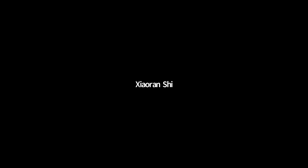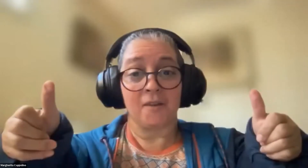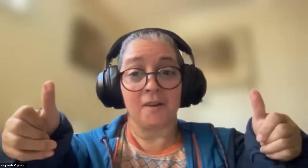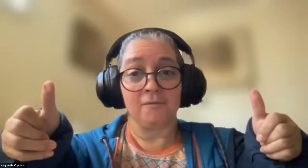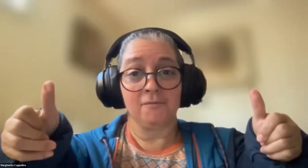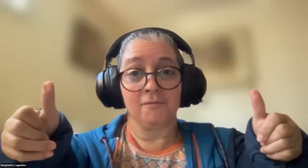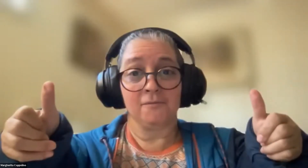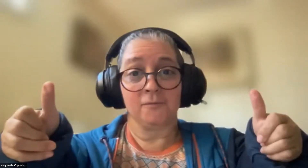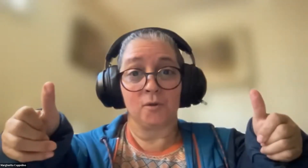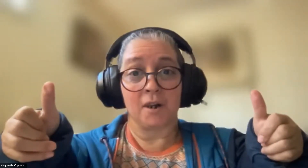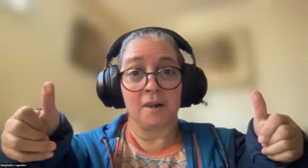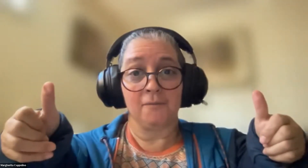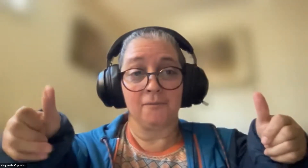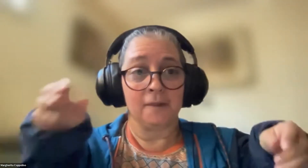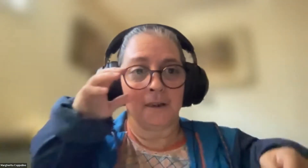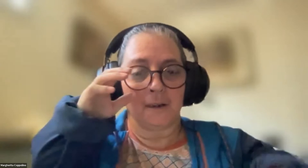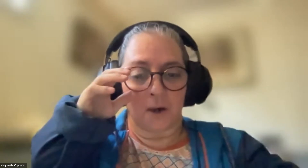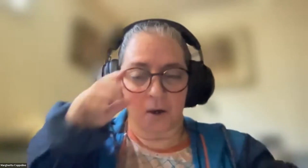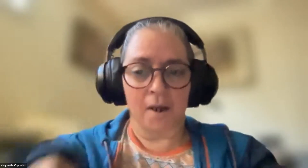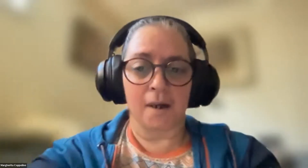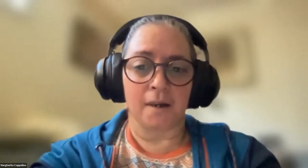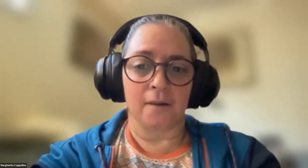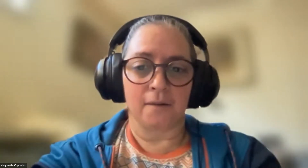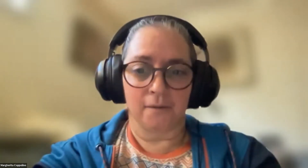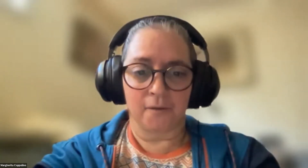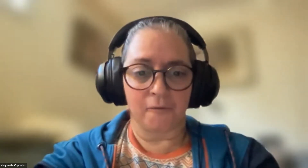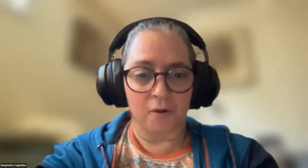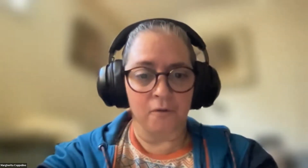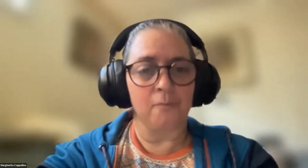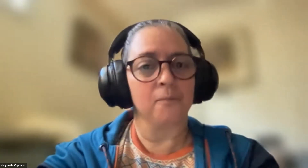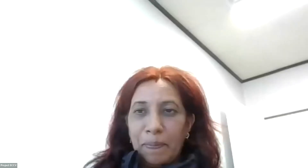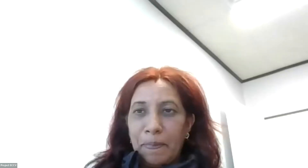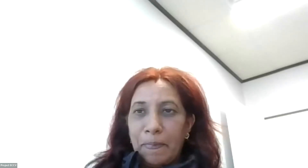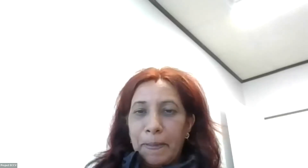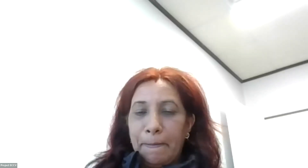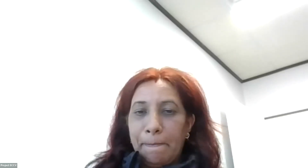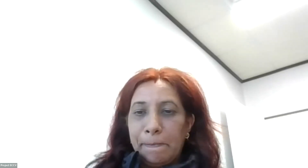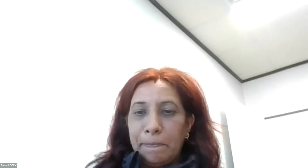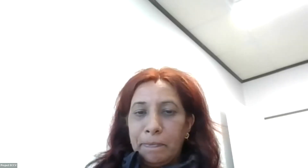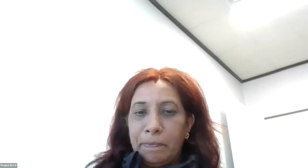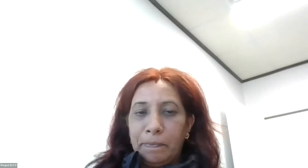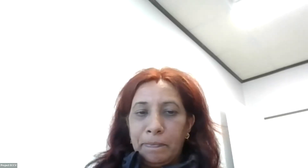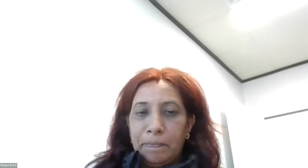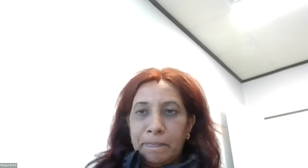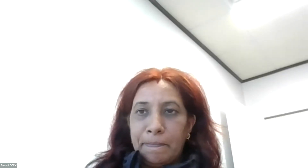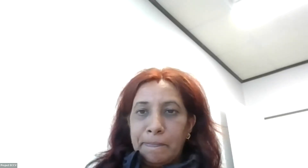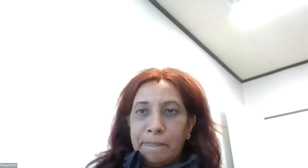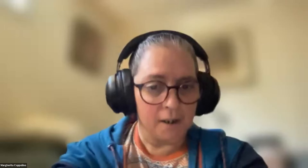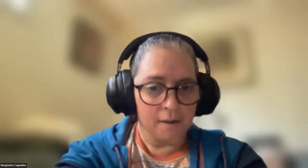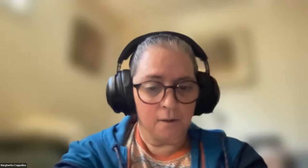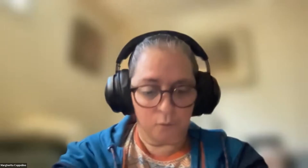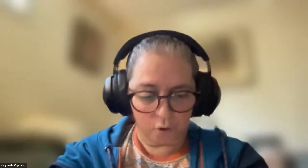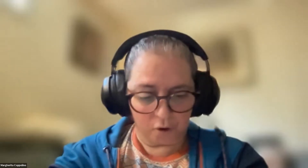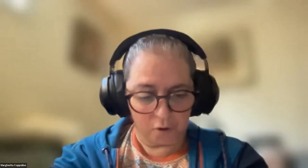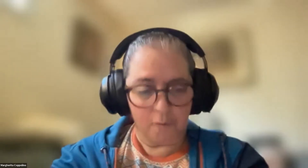I think that's it. Well done. Okay, so folks, please go on and have a stretch, coffee